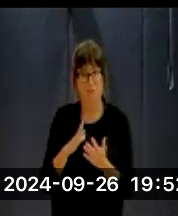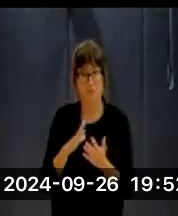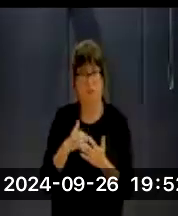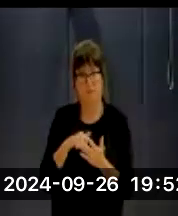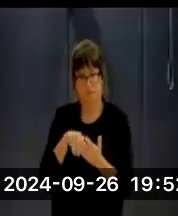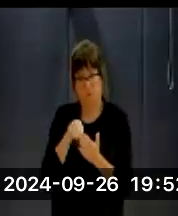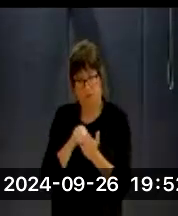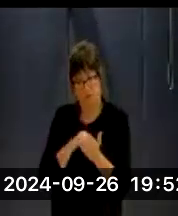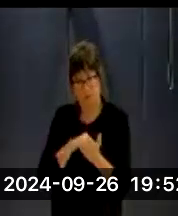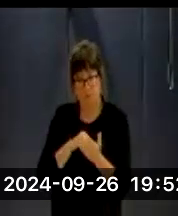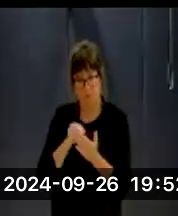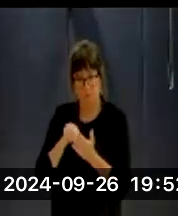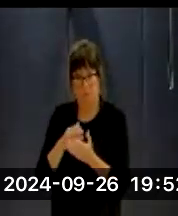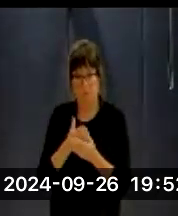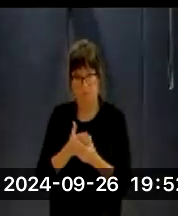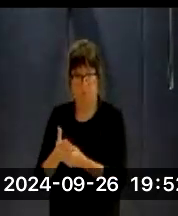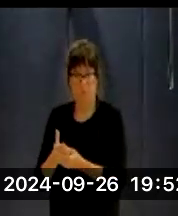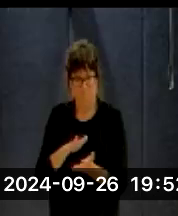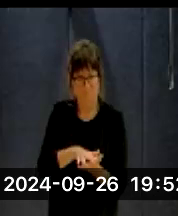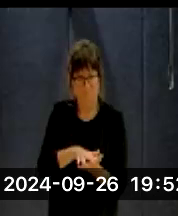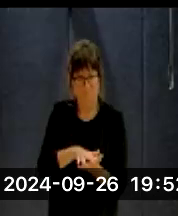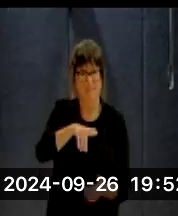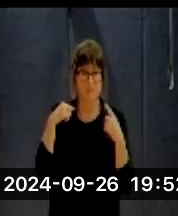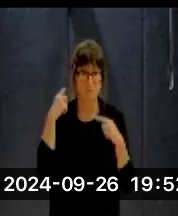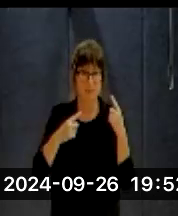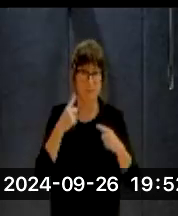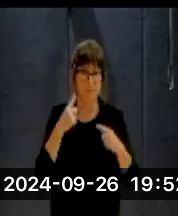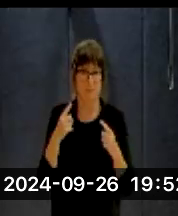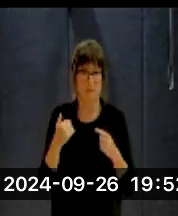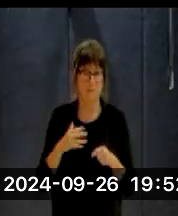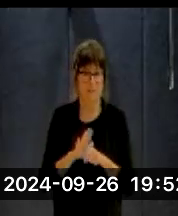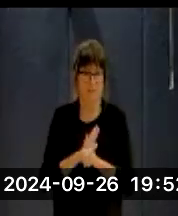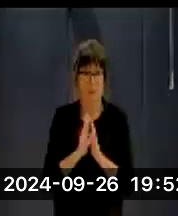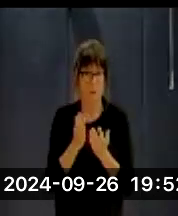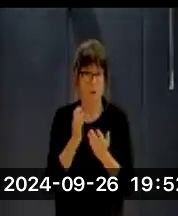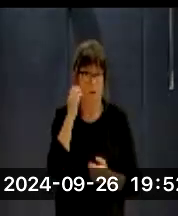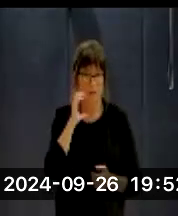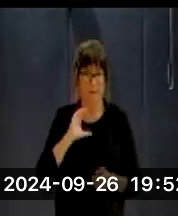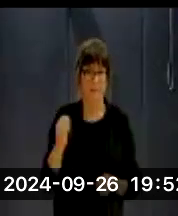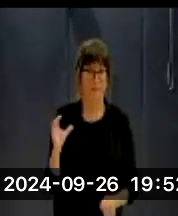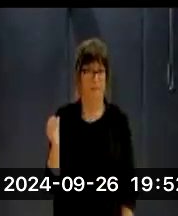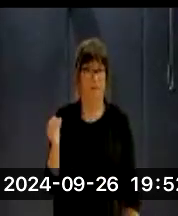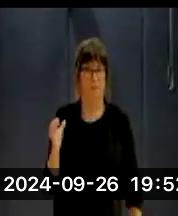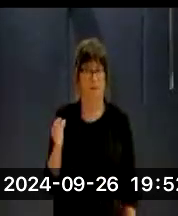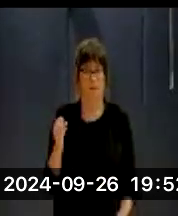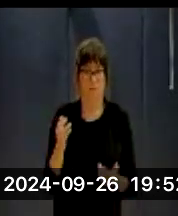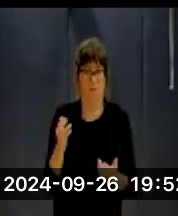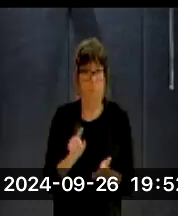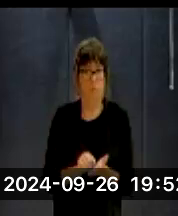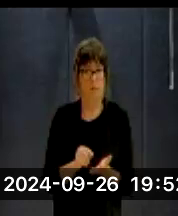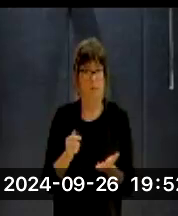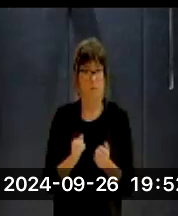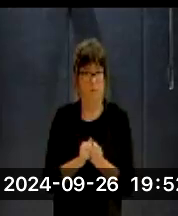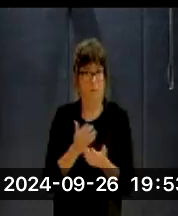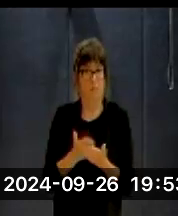this is crazy. Like, I have an entire book already, a manuscript printed with